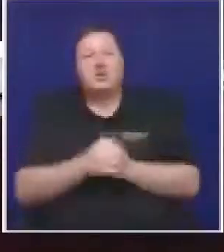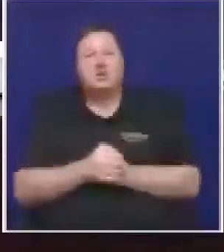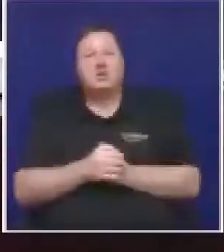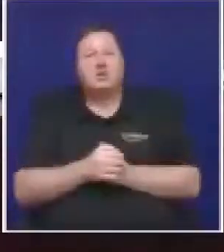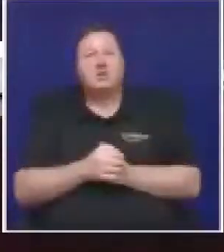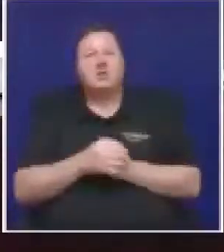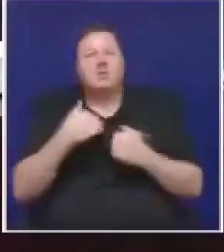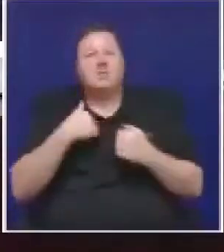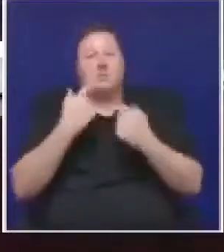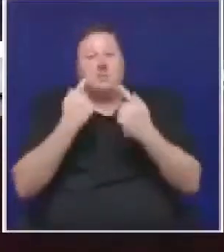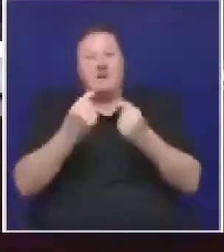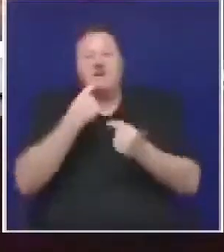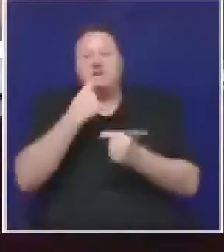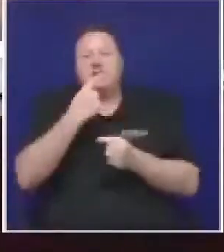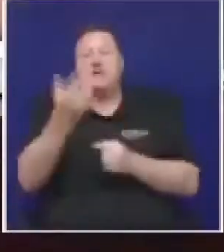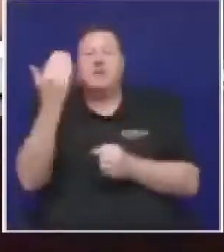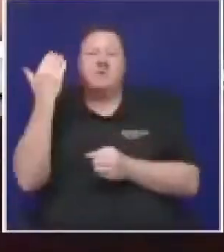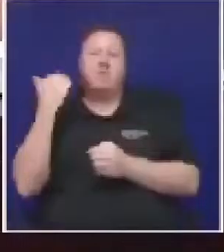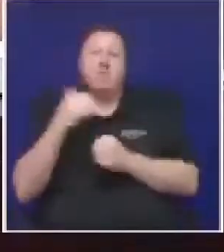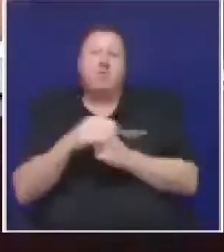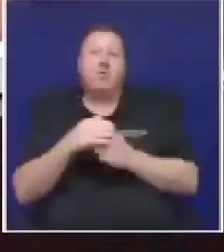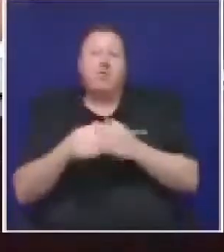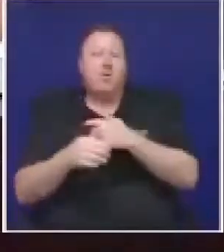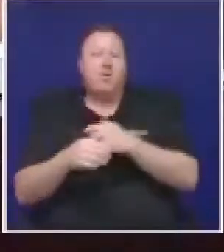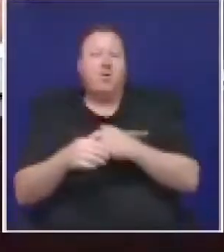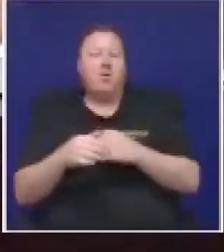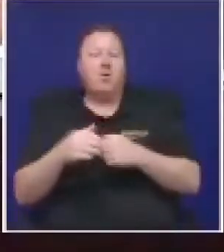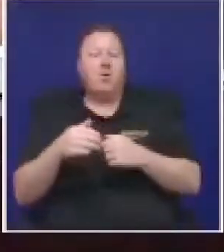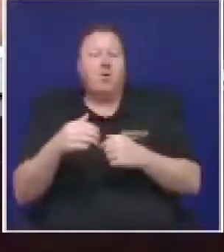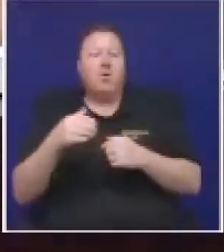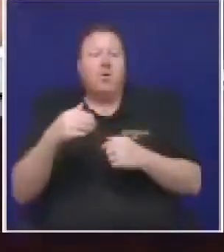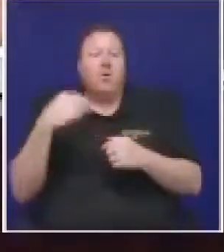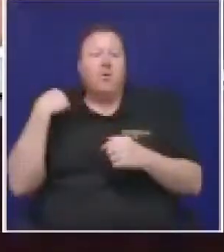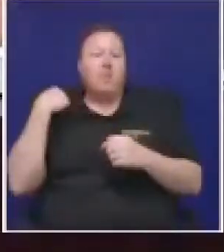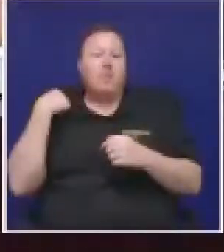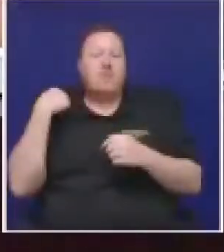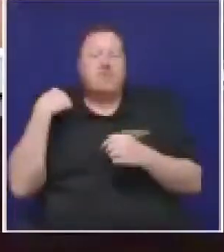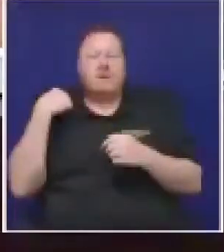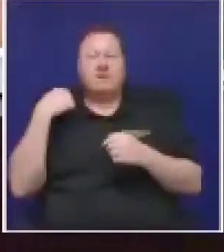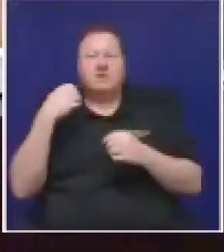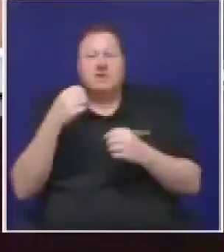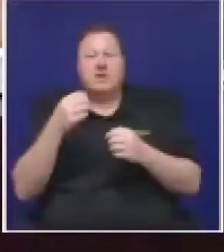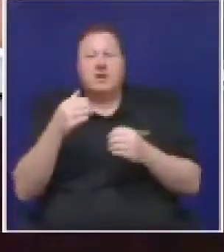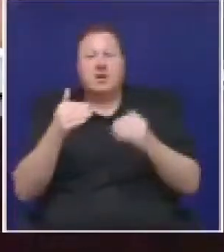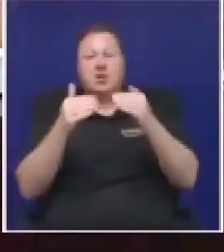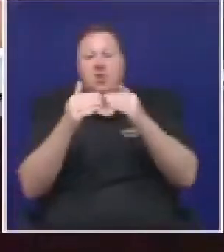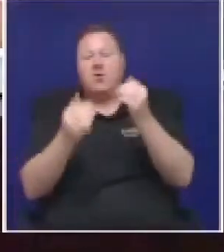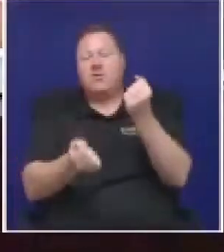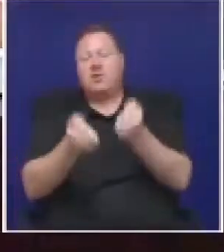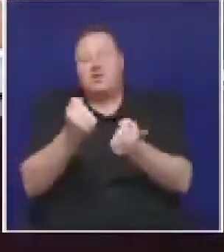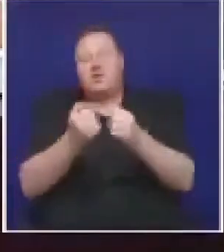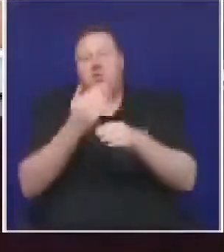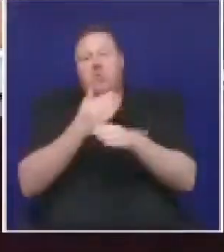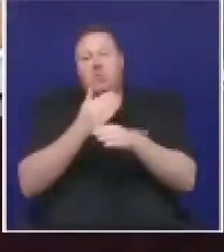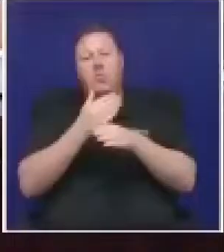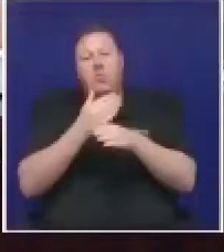did say earlier that the Minister of Justice is working on the issue of